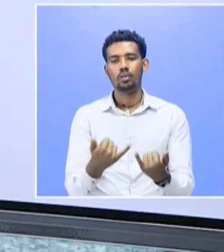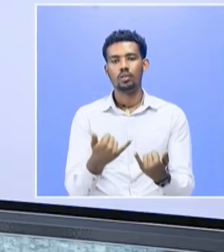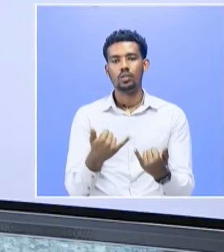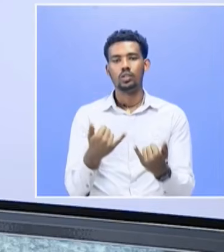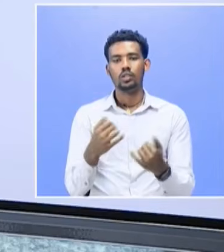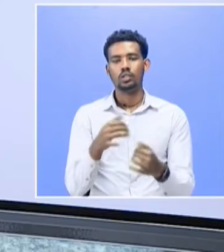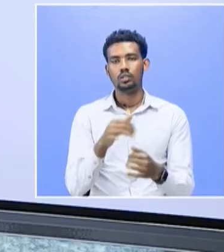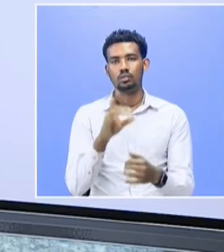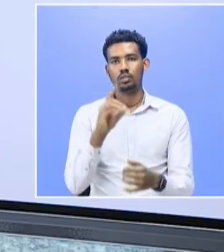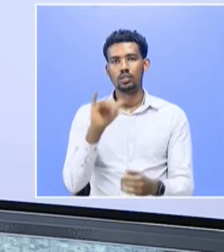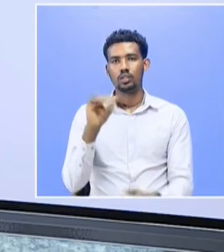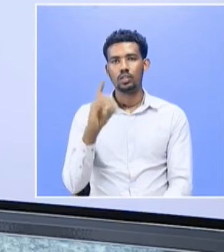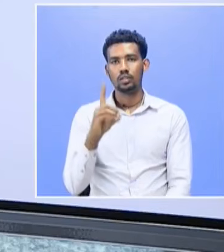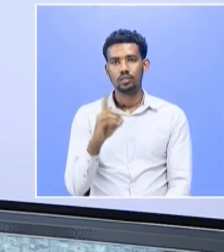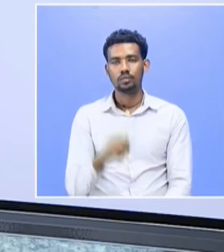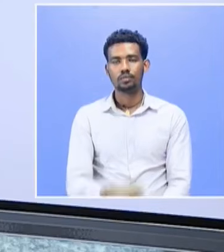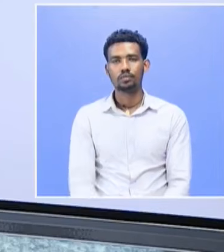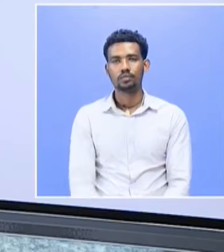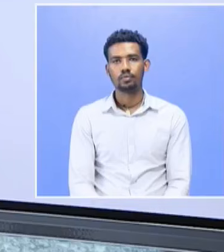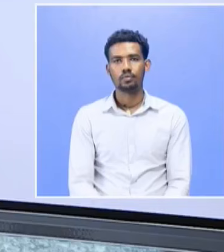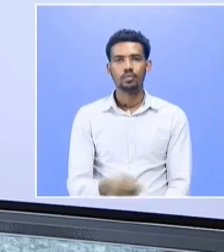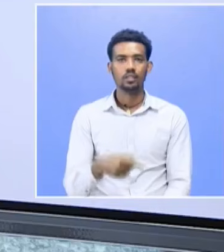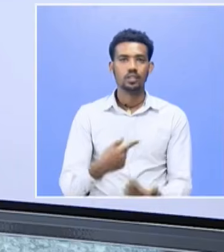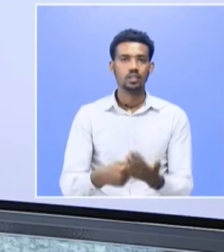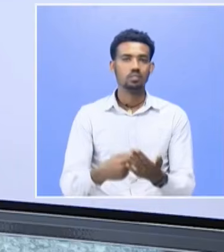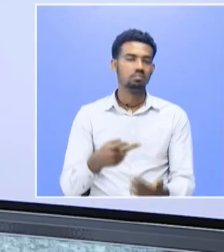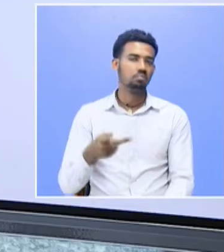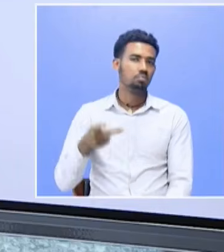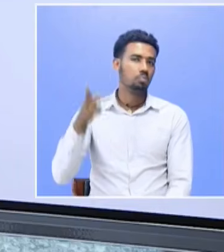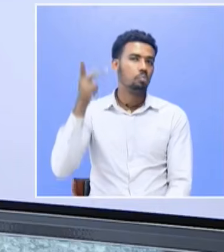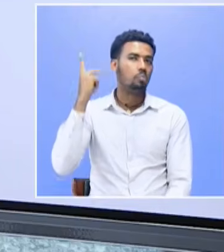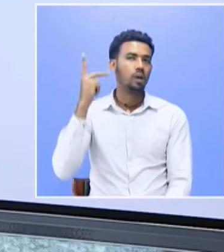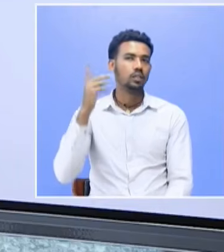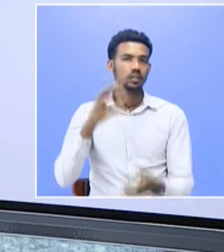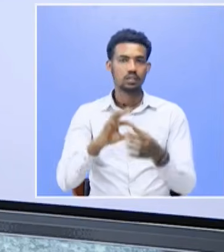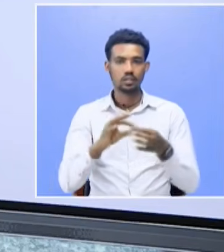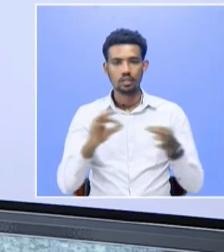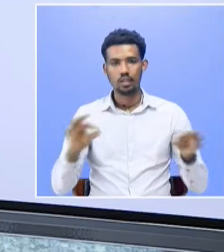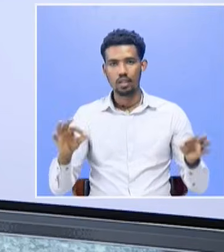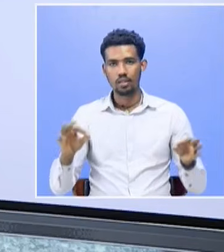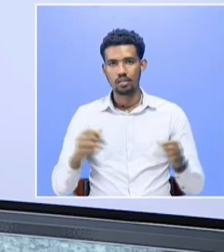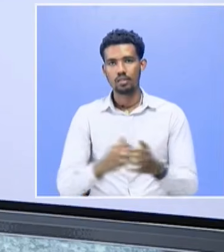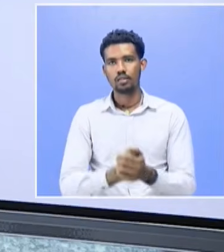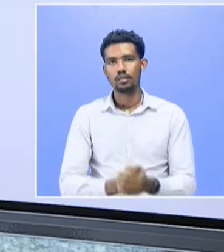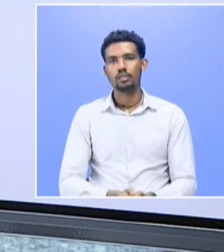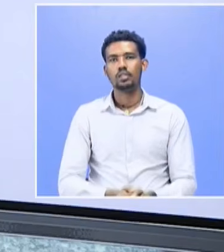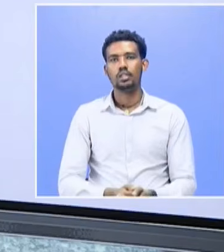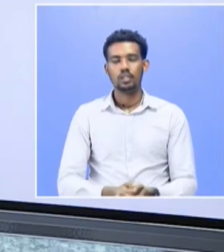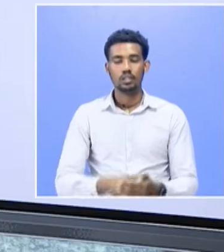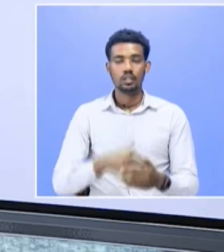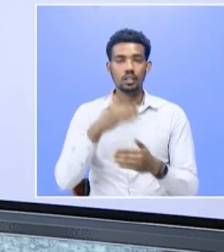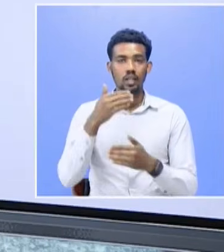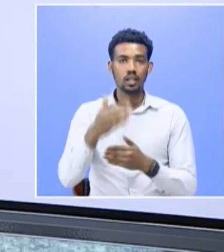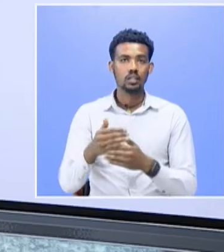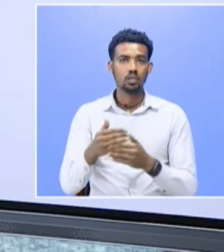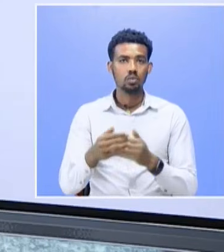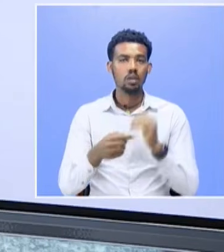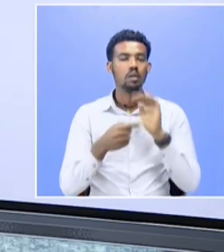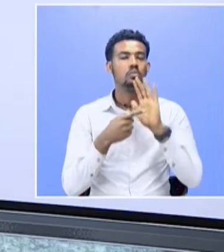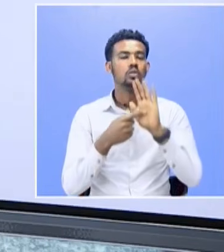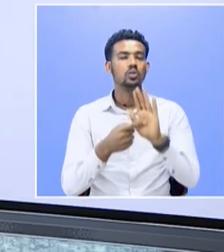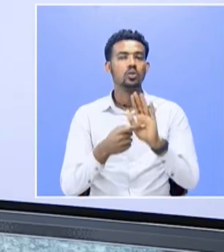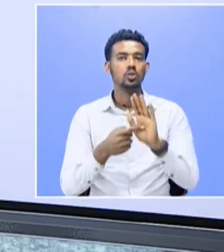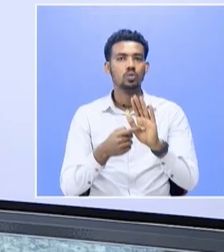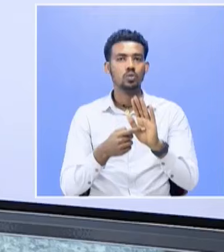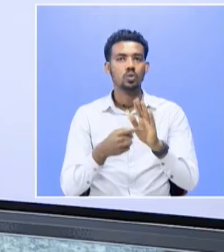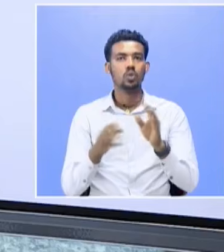did also to make it what? Past tense. To make it what? Past tense. The next one is, let me show you